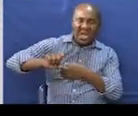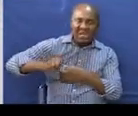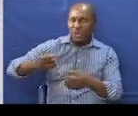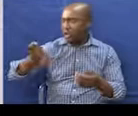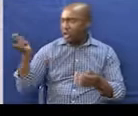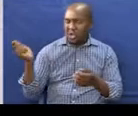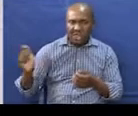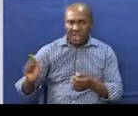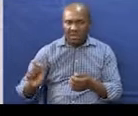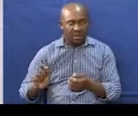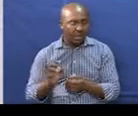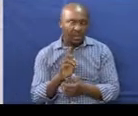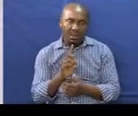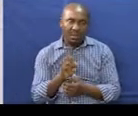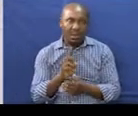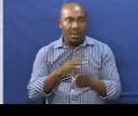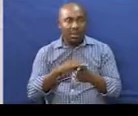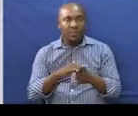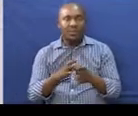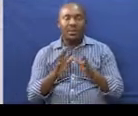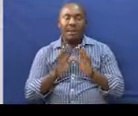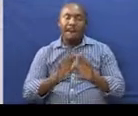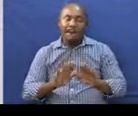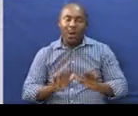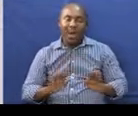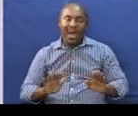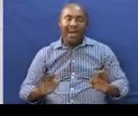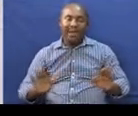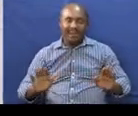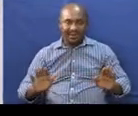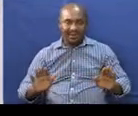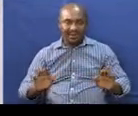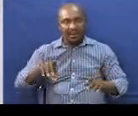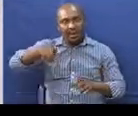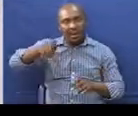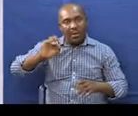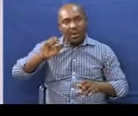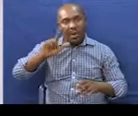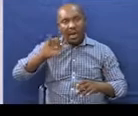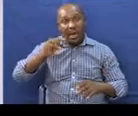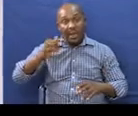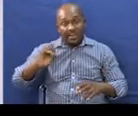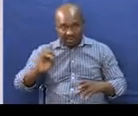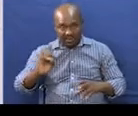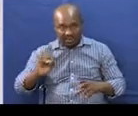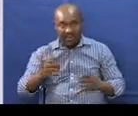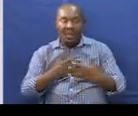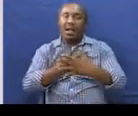a polite language. Do not command during report writing. So